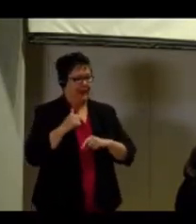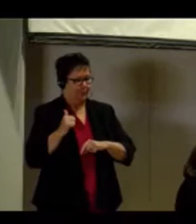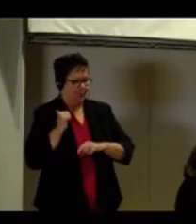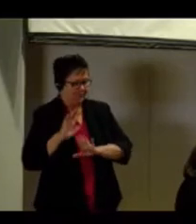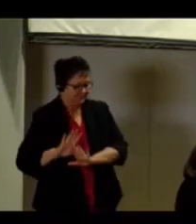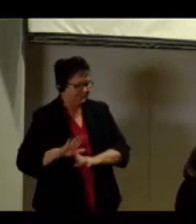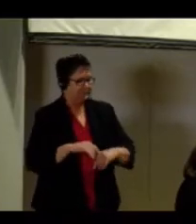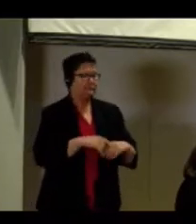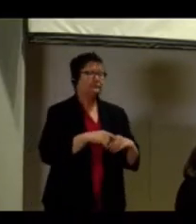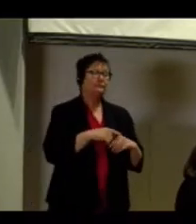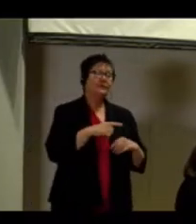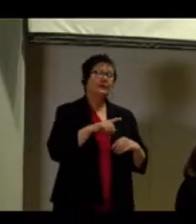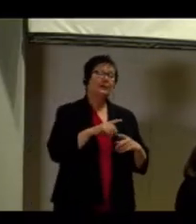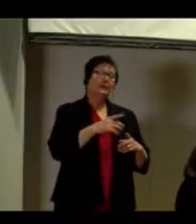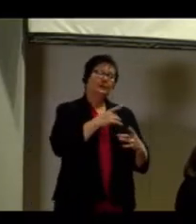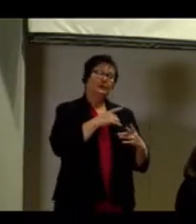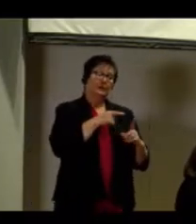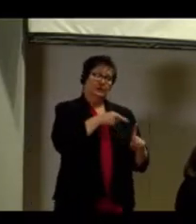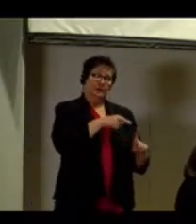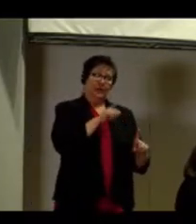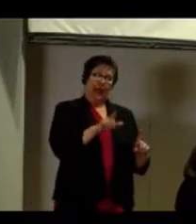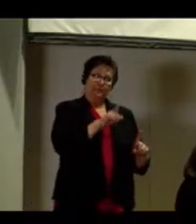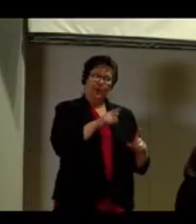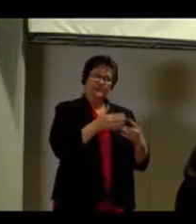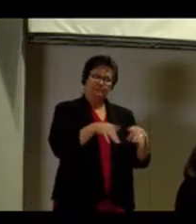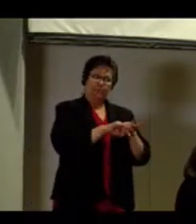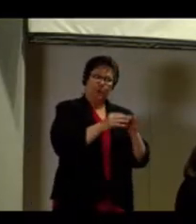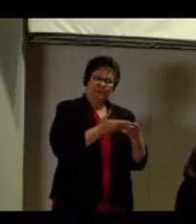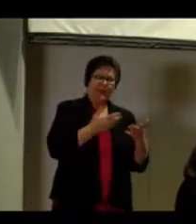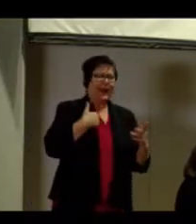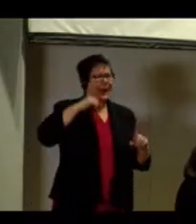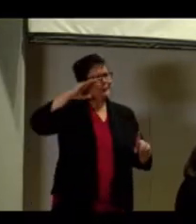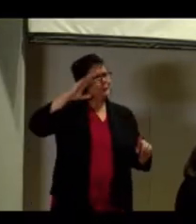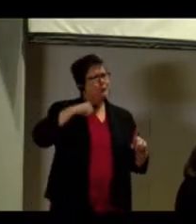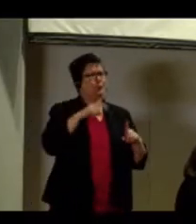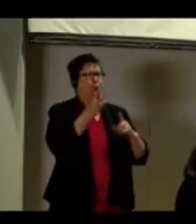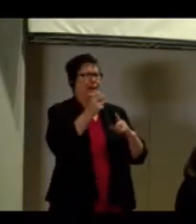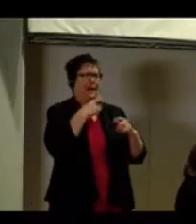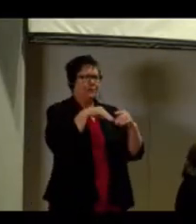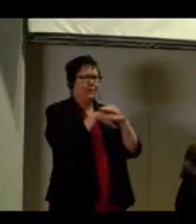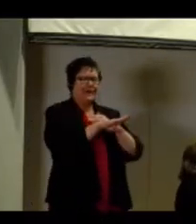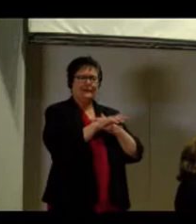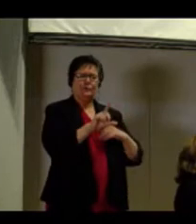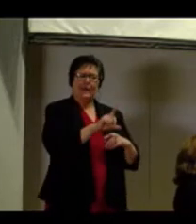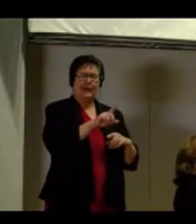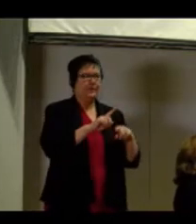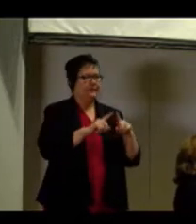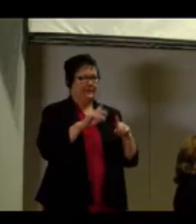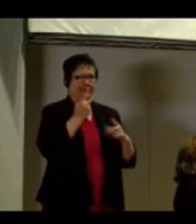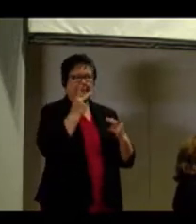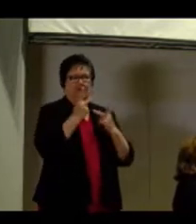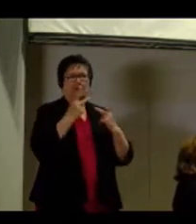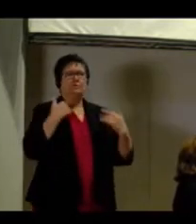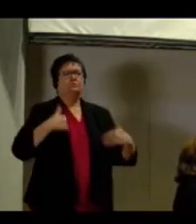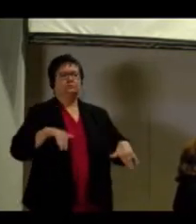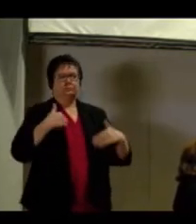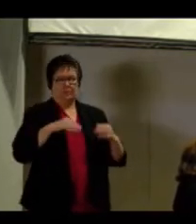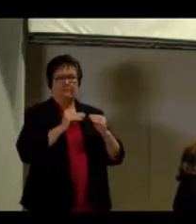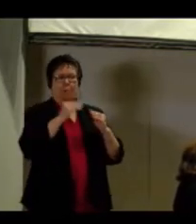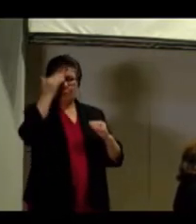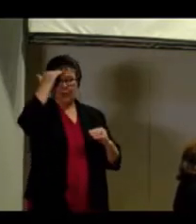Big thing as well for libraries that really I knew when I went there, but have become even more conscious of now,